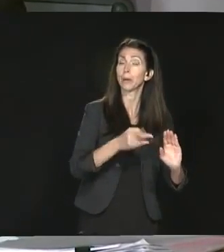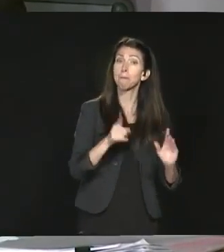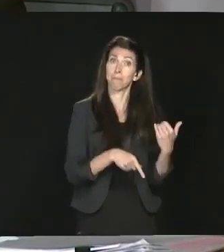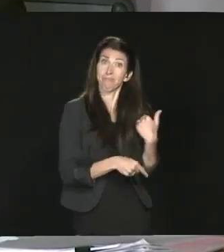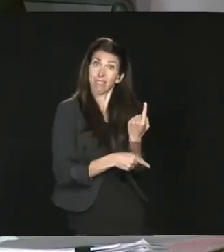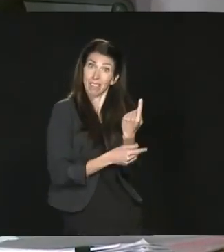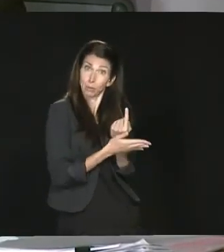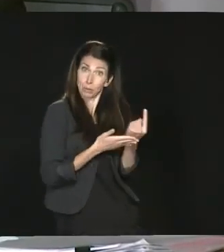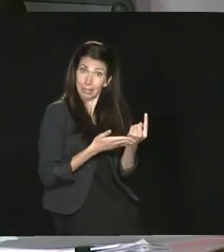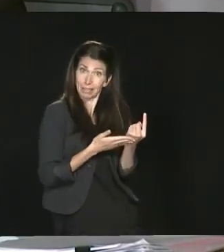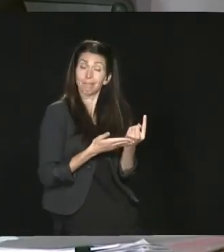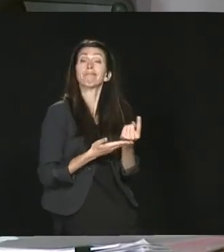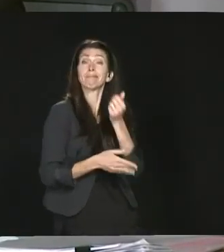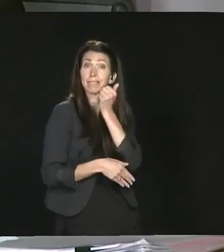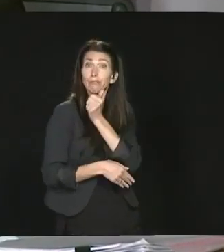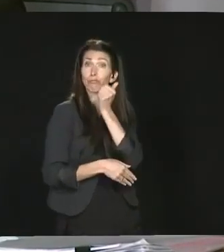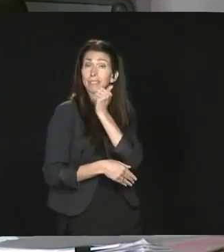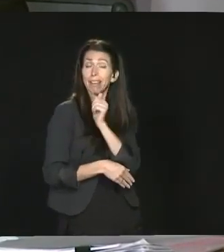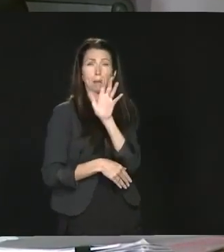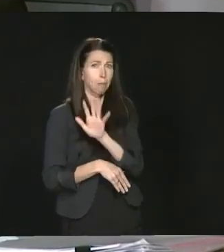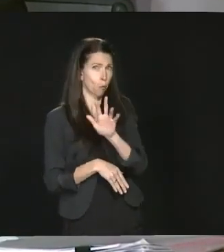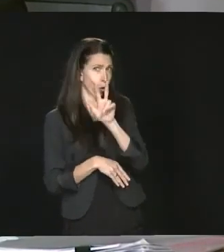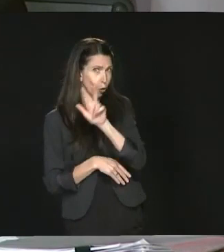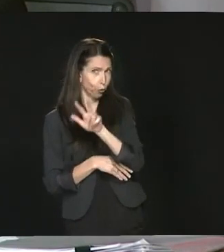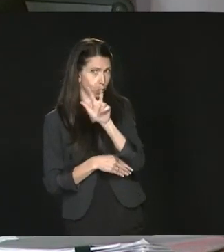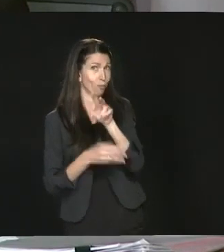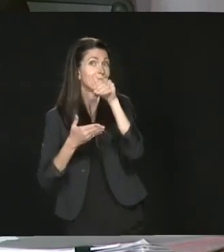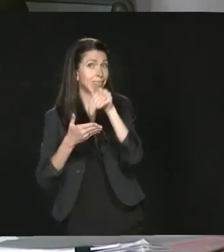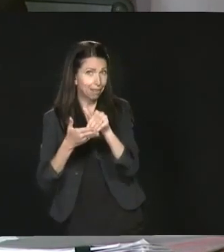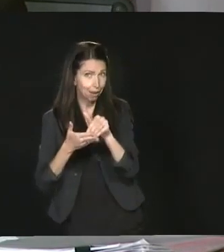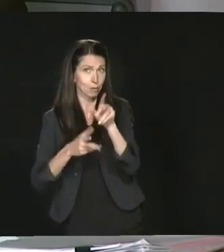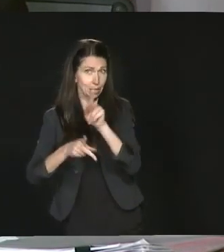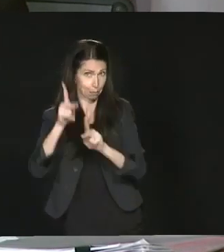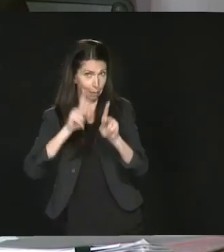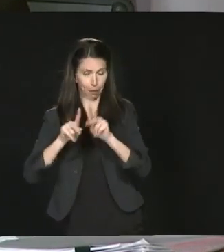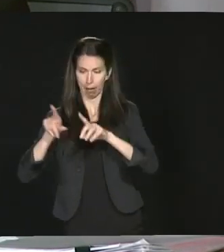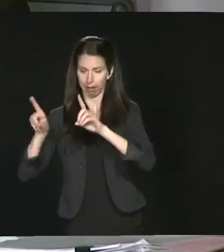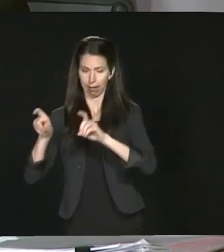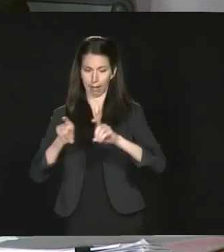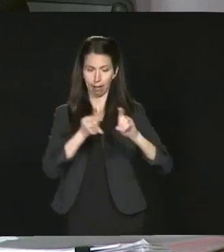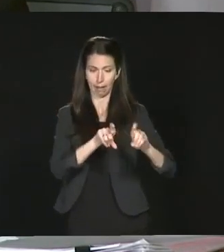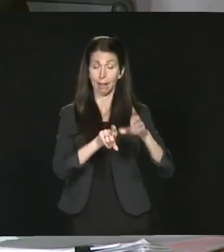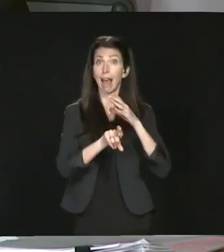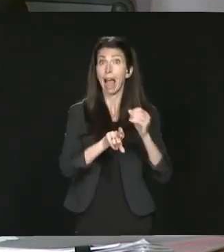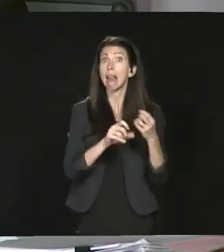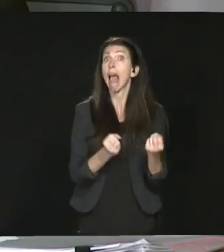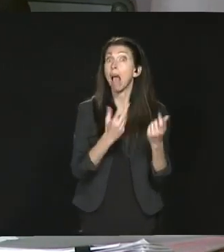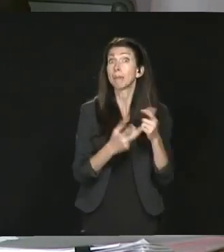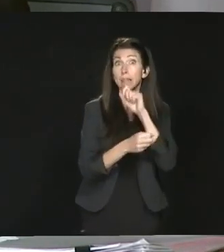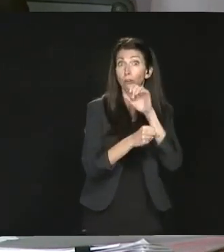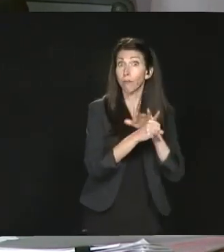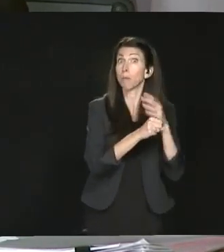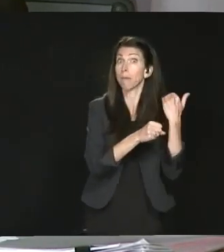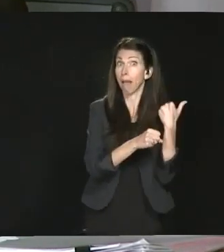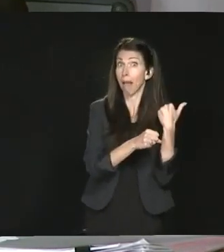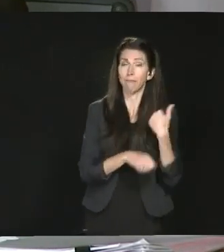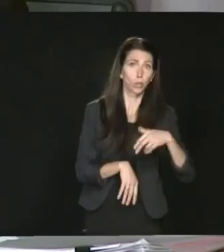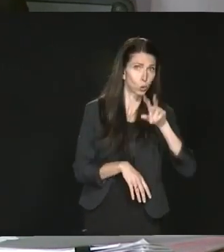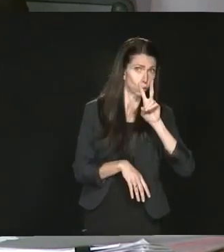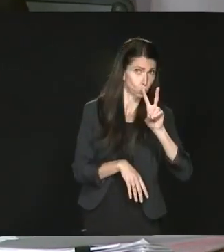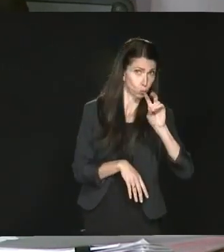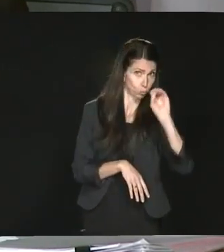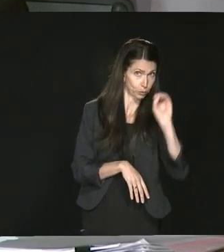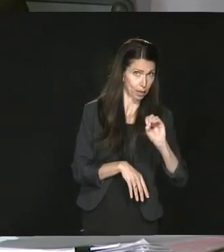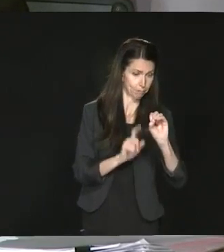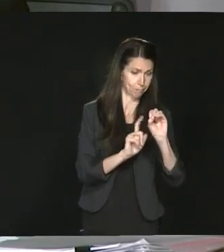been tested daily across Canada, with 2% of these testing positive. These numbers are important for public health and governments at